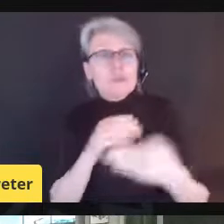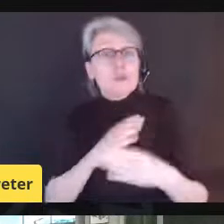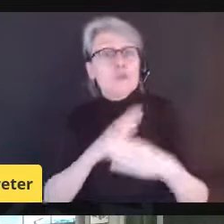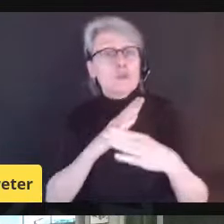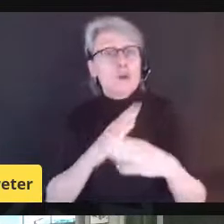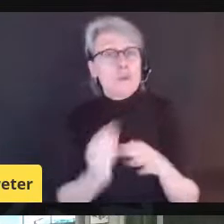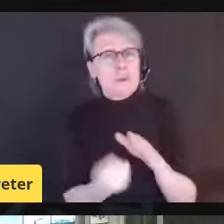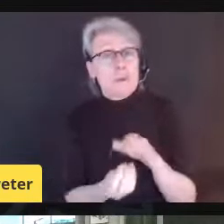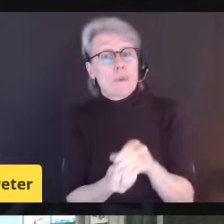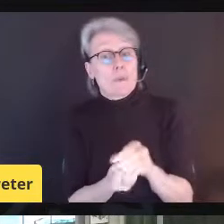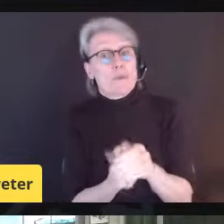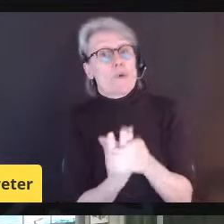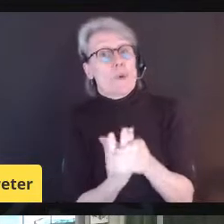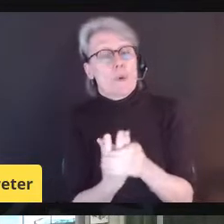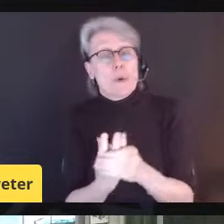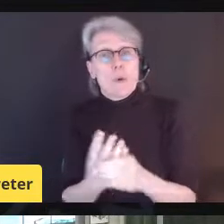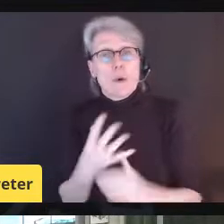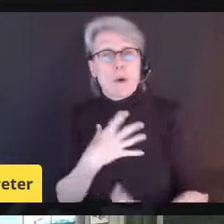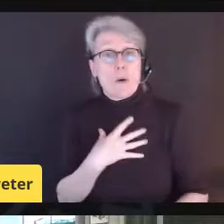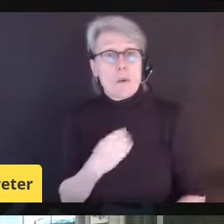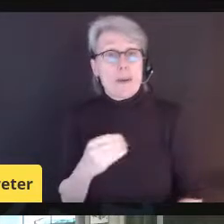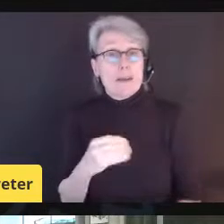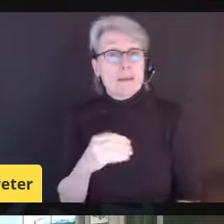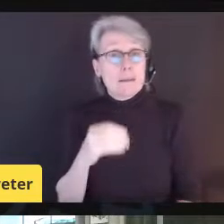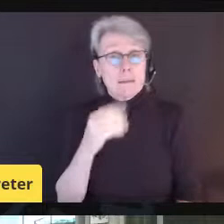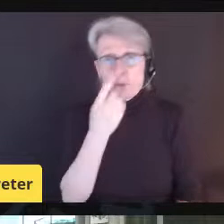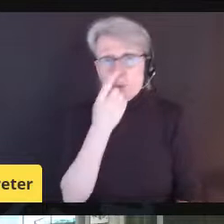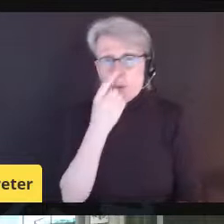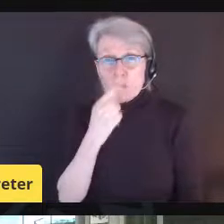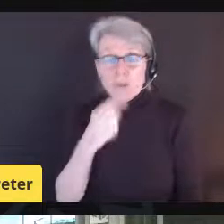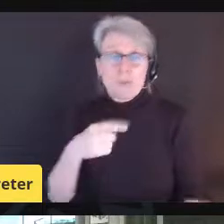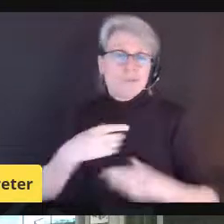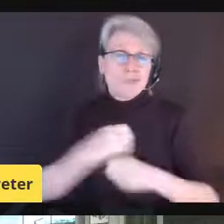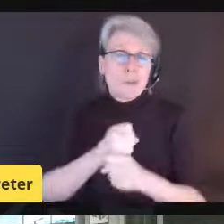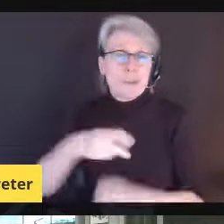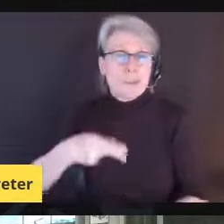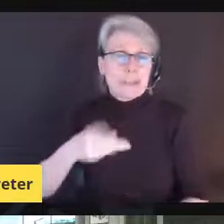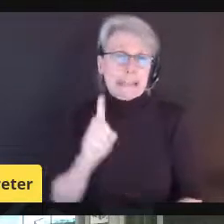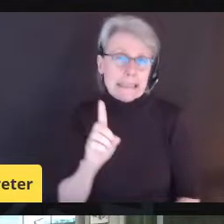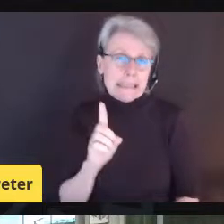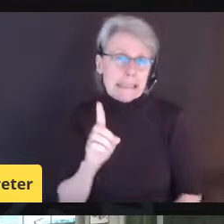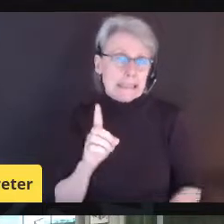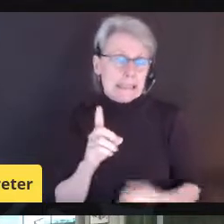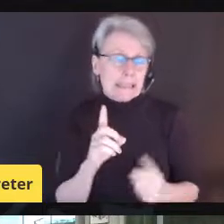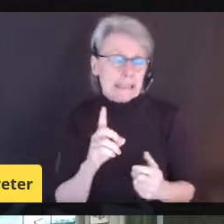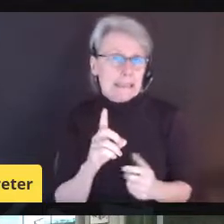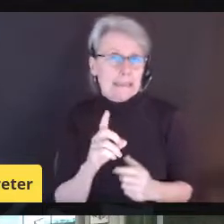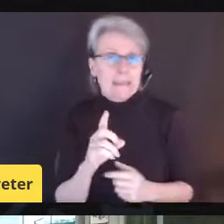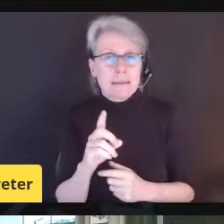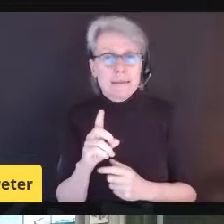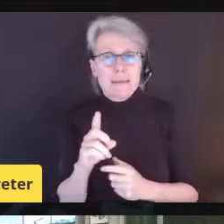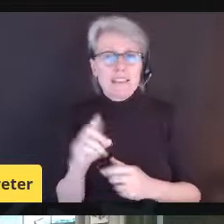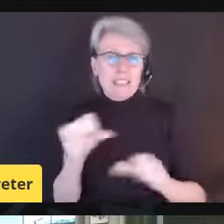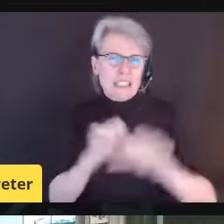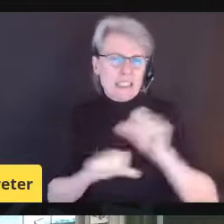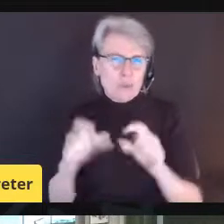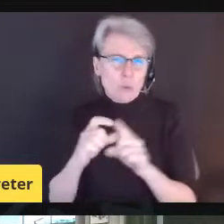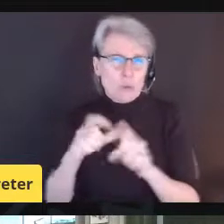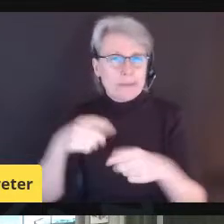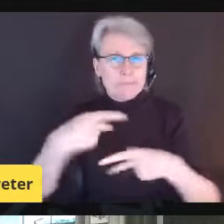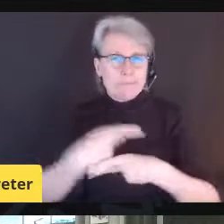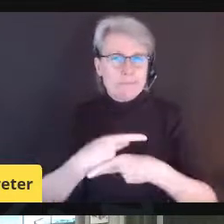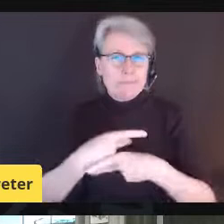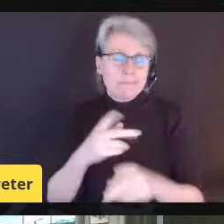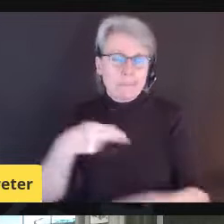bats. So pseudogymnoascus destructans, or PD for short, is much easier. So the big challenge is